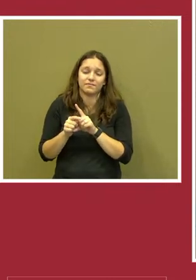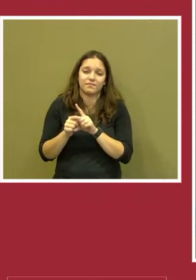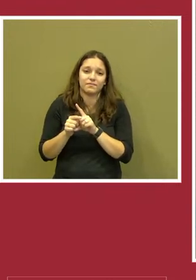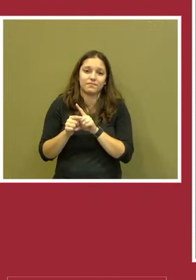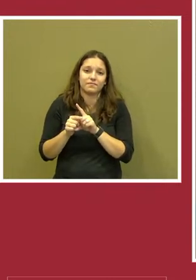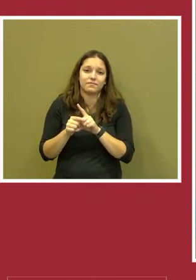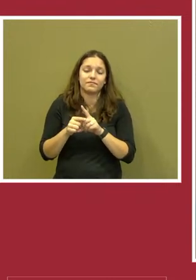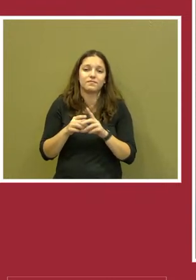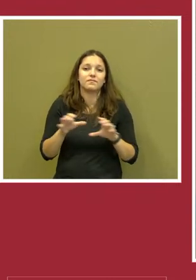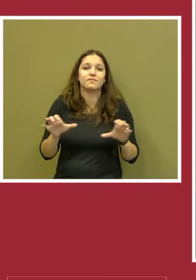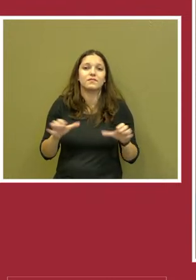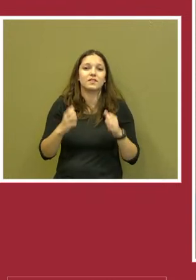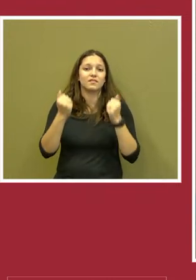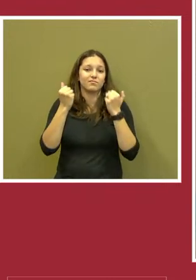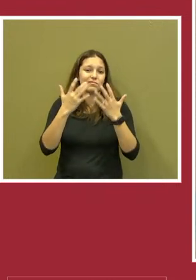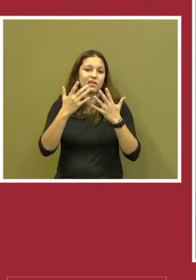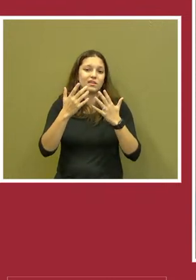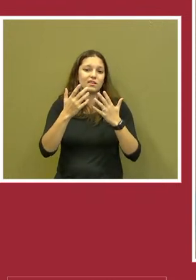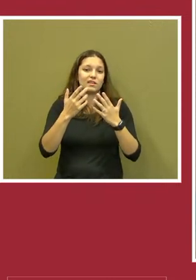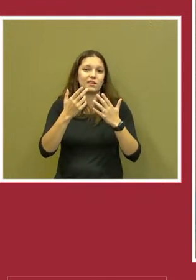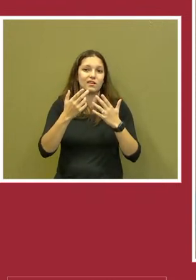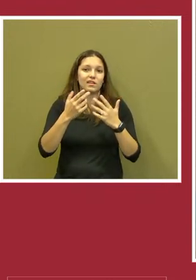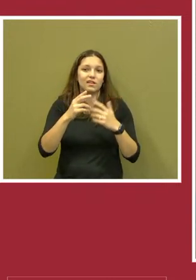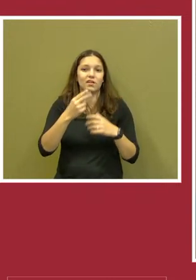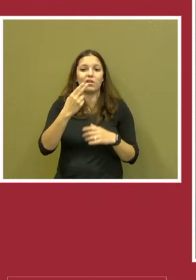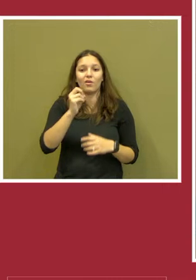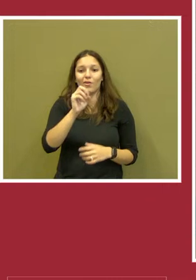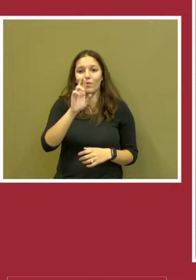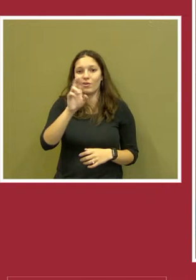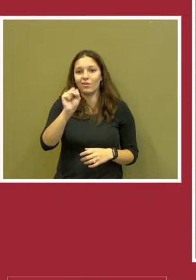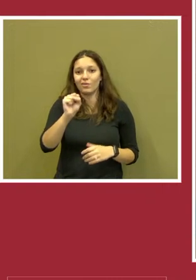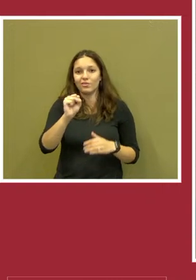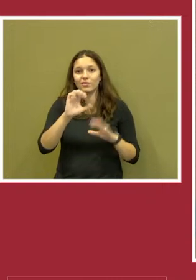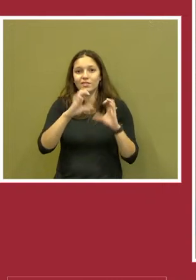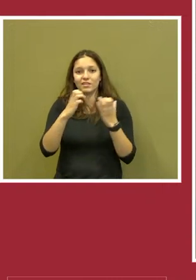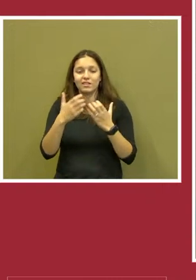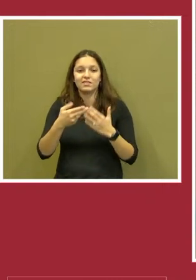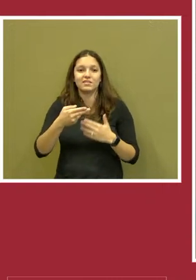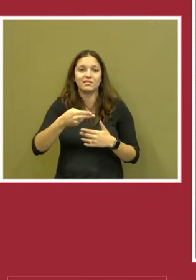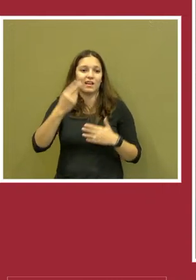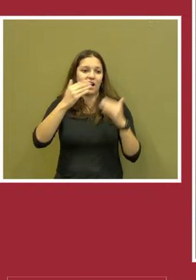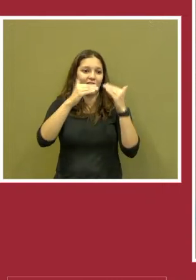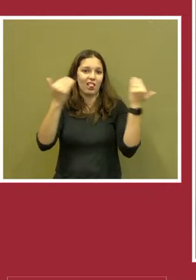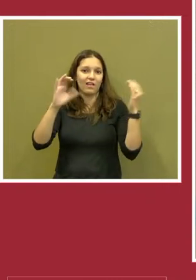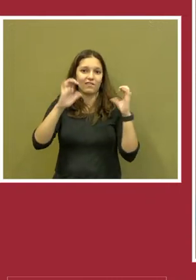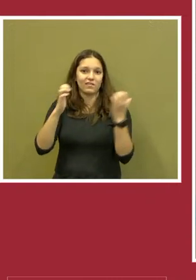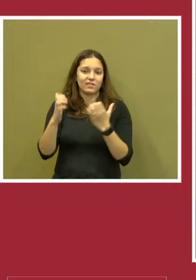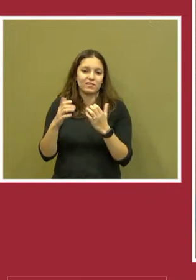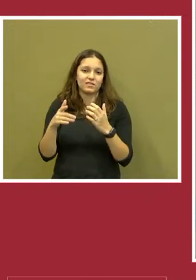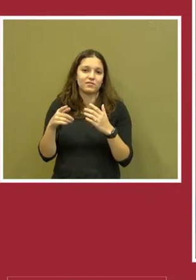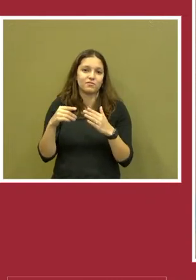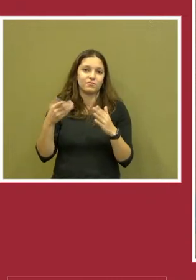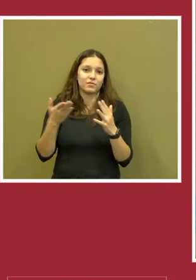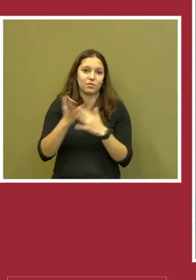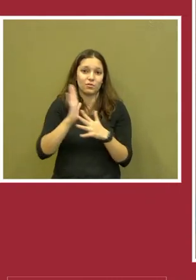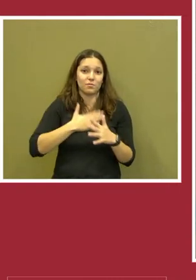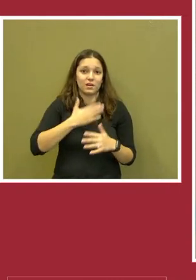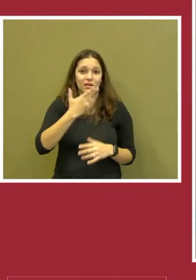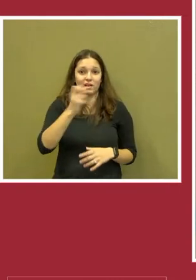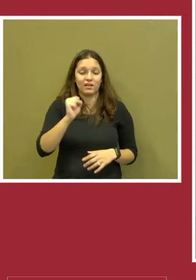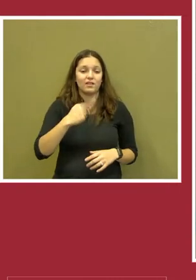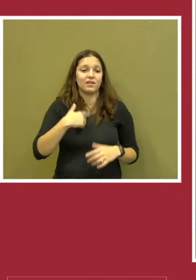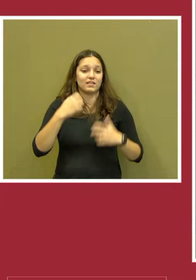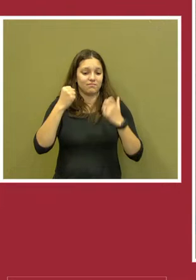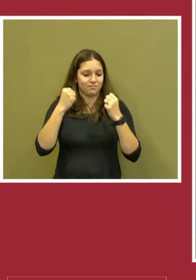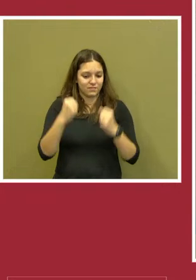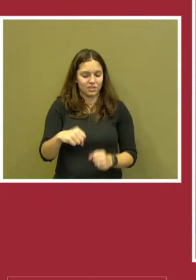I've done a lot of honors classes and I've done a lot of high level classes over the course of my high school career. And I can confidently